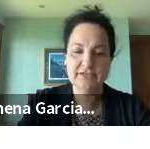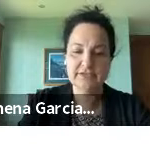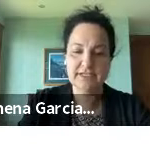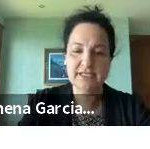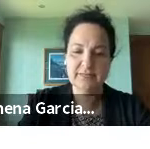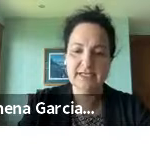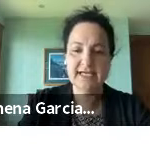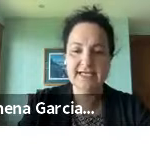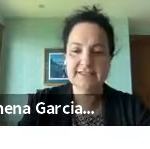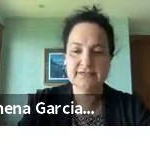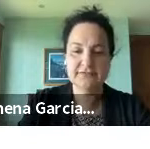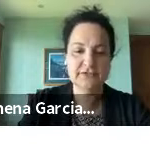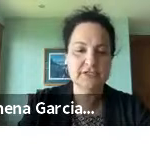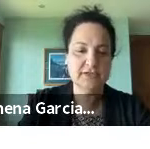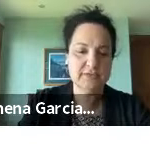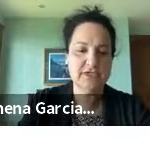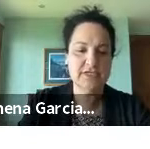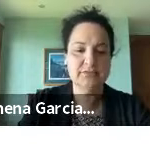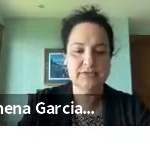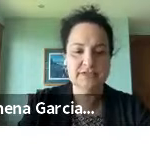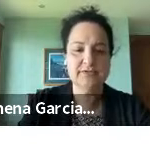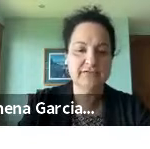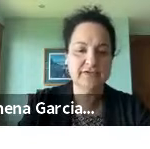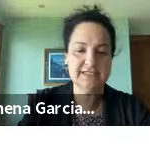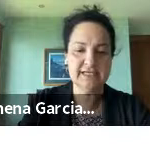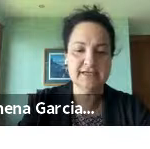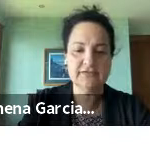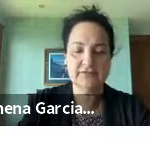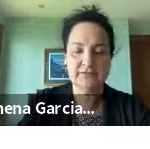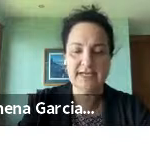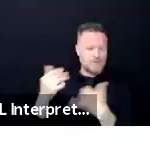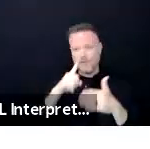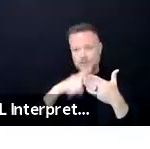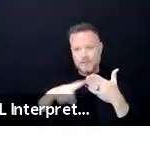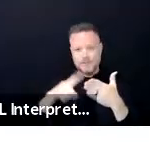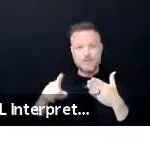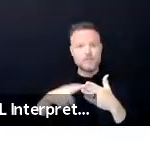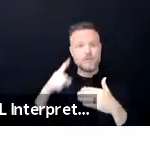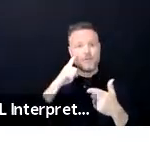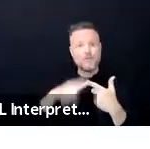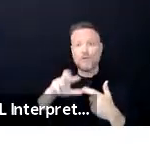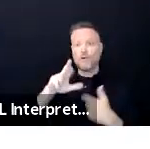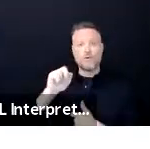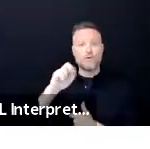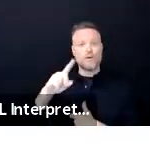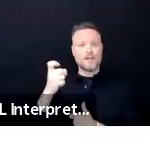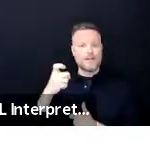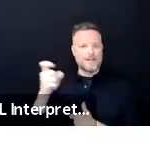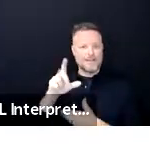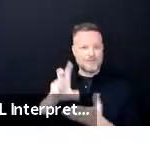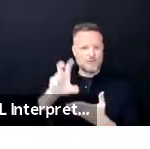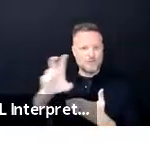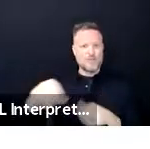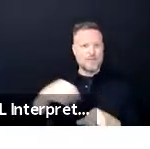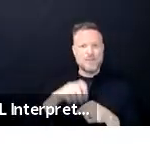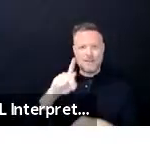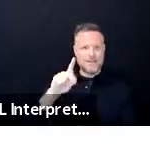Center Advisory Committee and is the first community principal investigator for the RAD-X UP grant at KUMC.